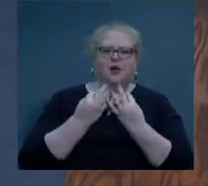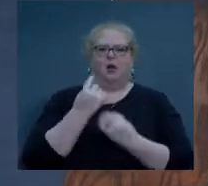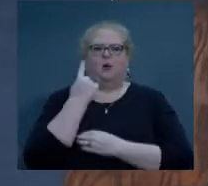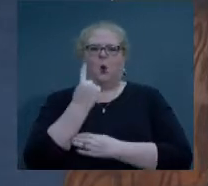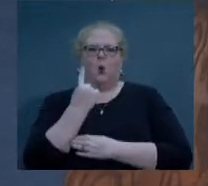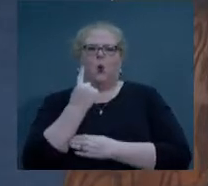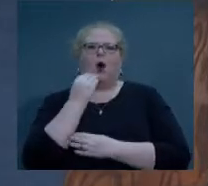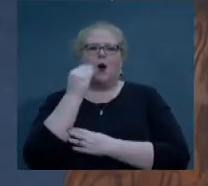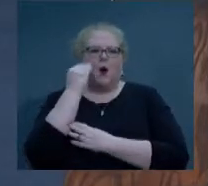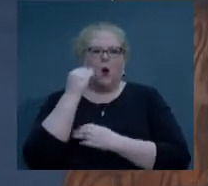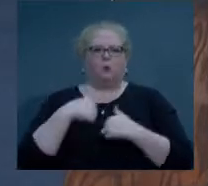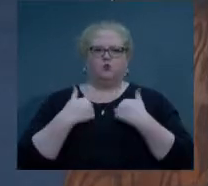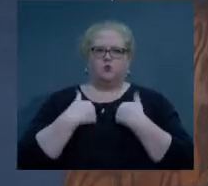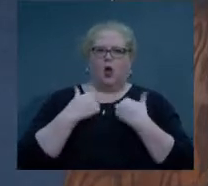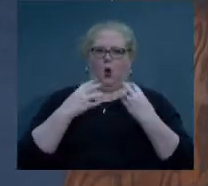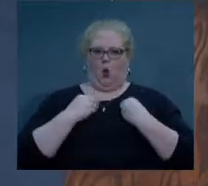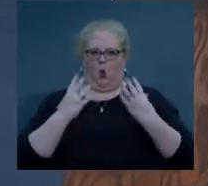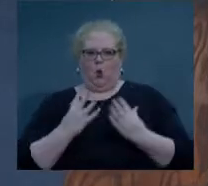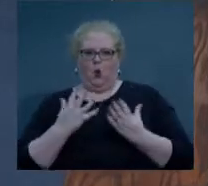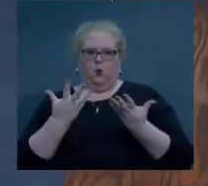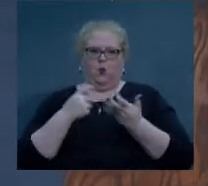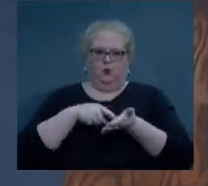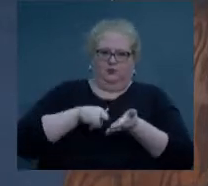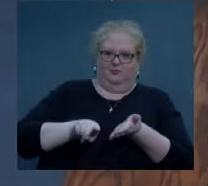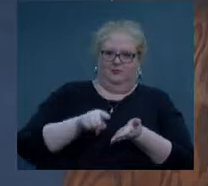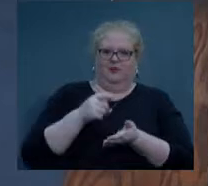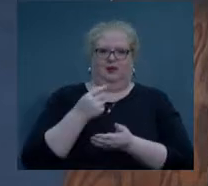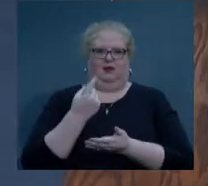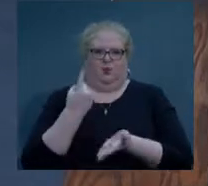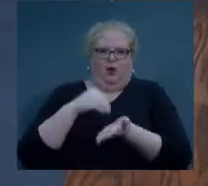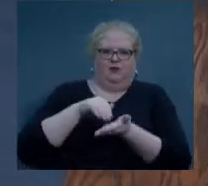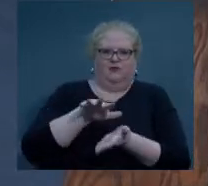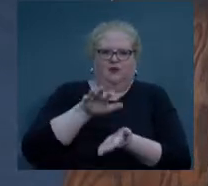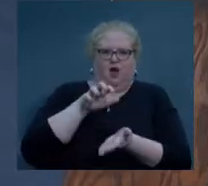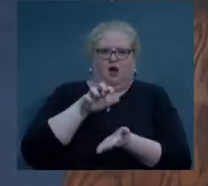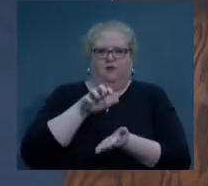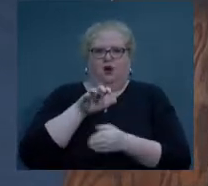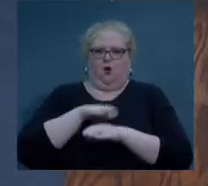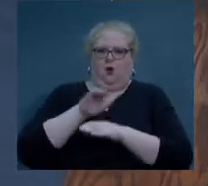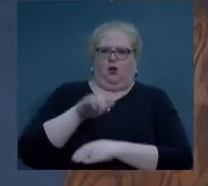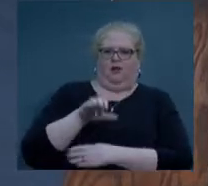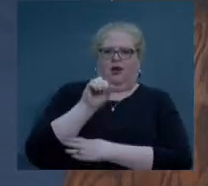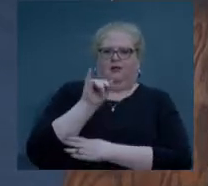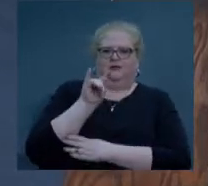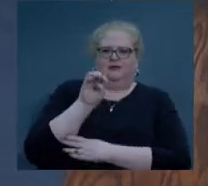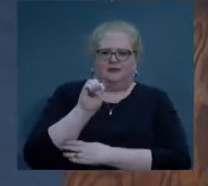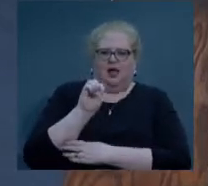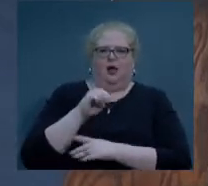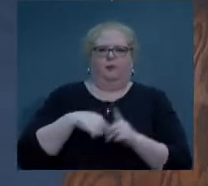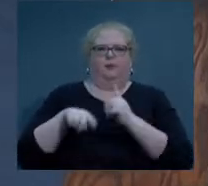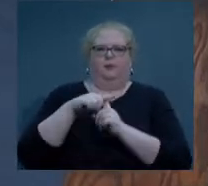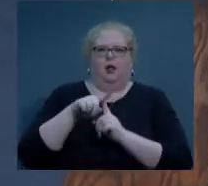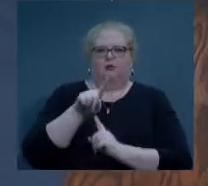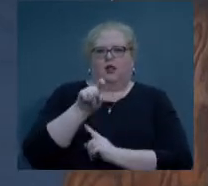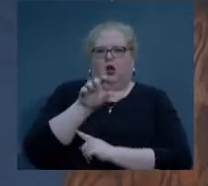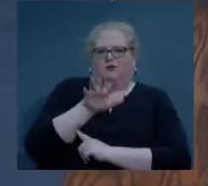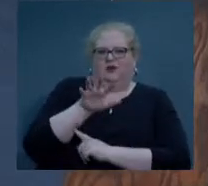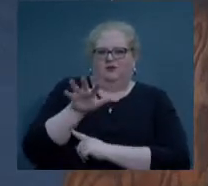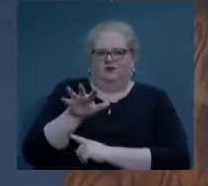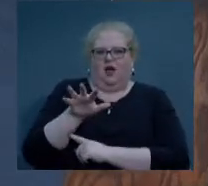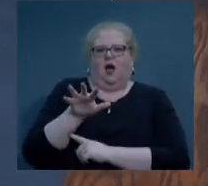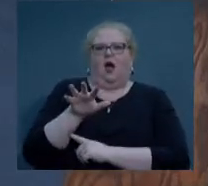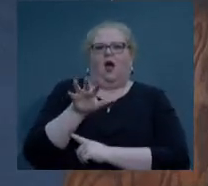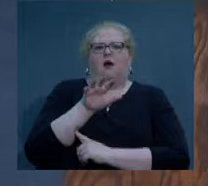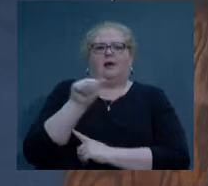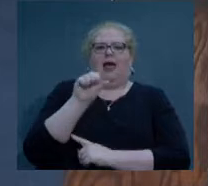the ownership, who are willing to pay $1,500 a month on the lease side, as well as $155 a square foot on a